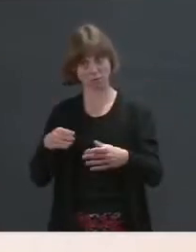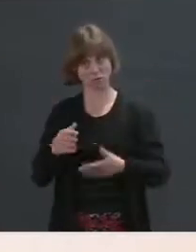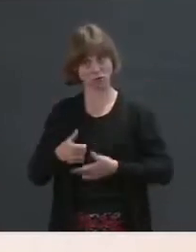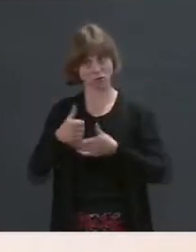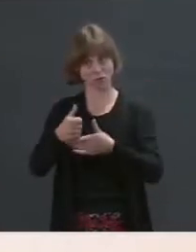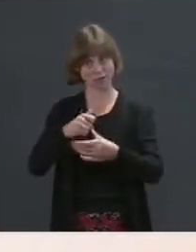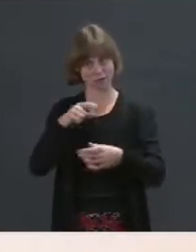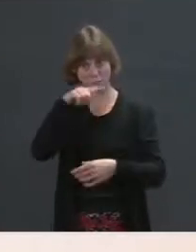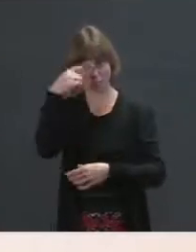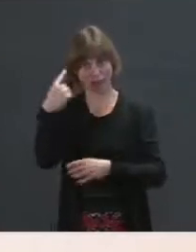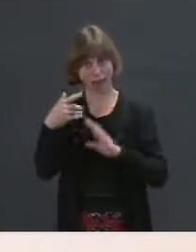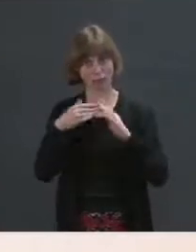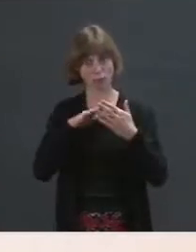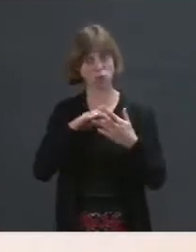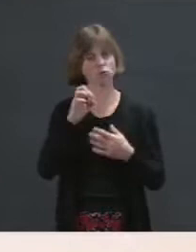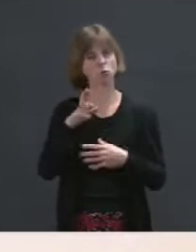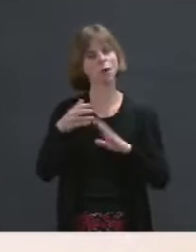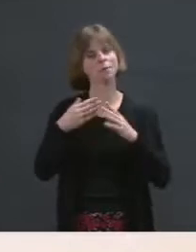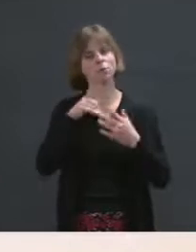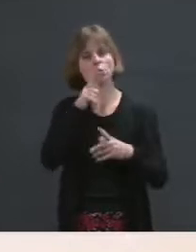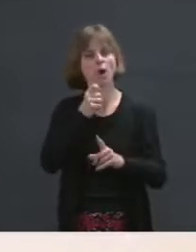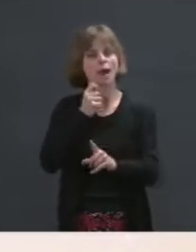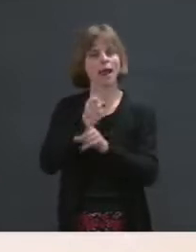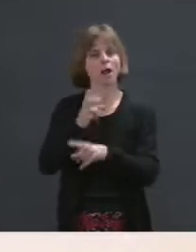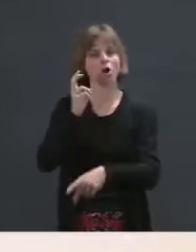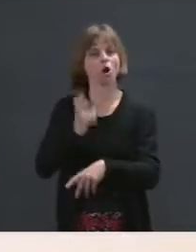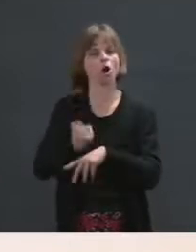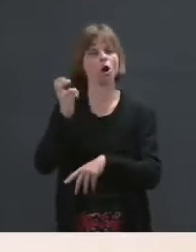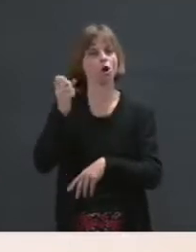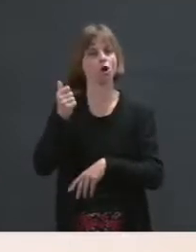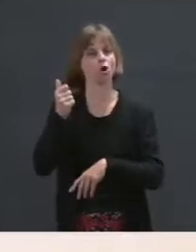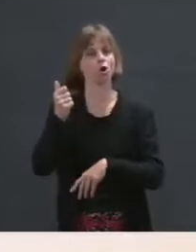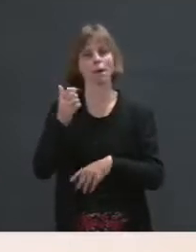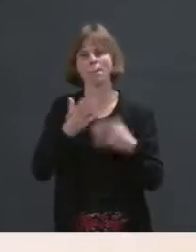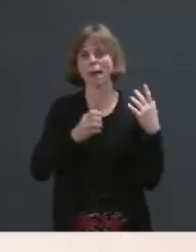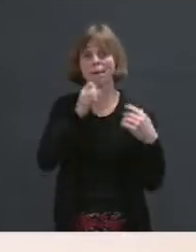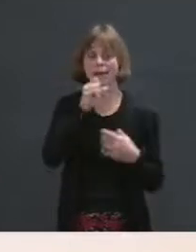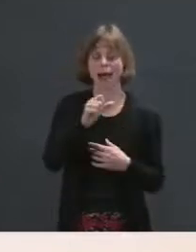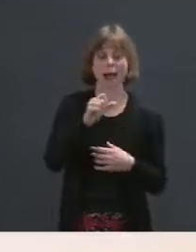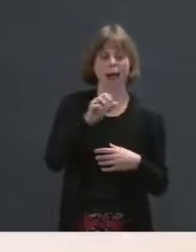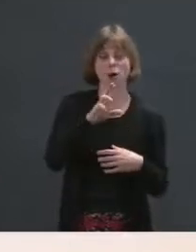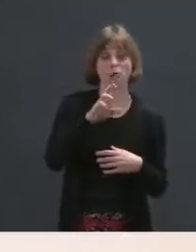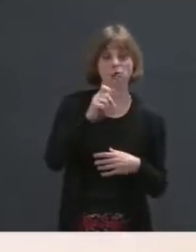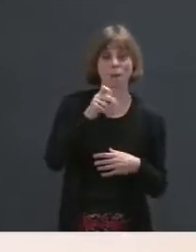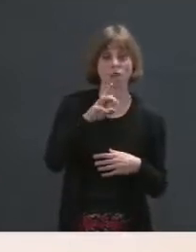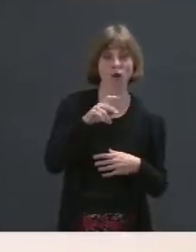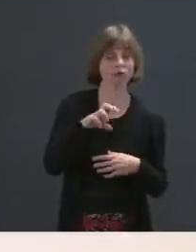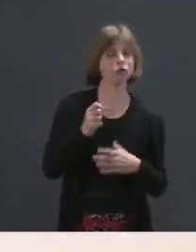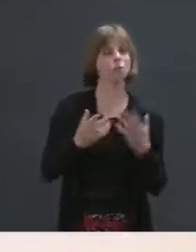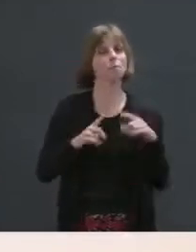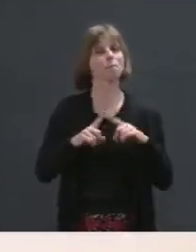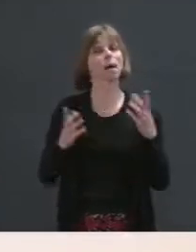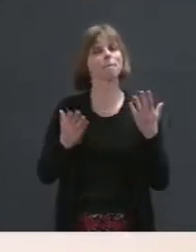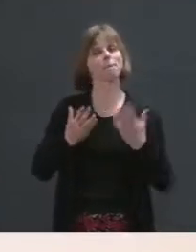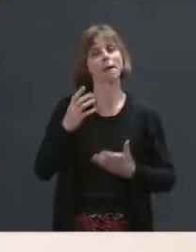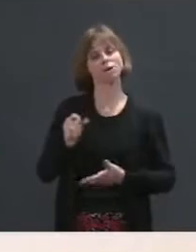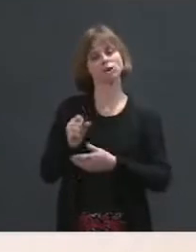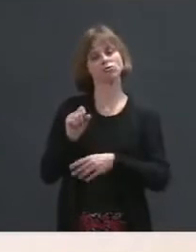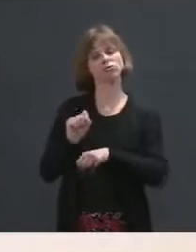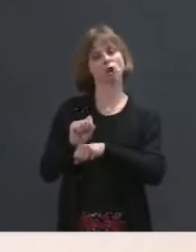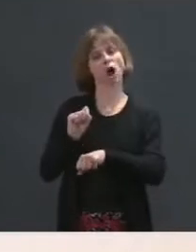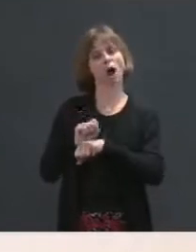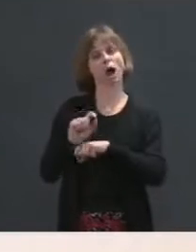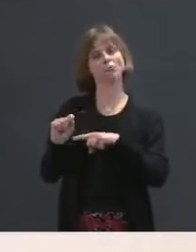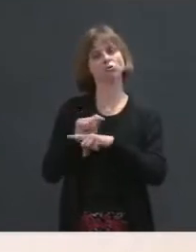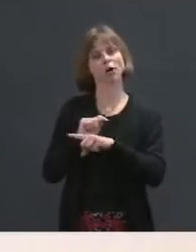or communities that have been hit hard that may not be reparations, but maybe job training or something to help communities build back from